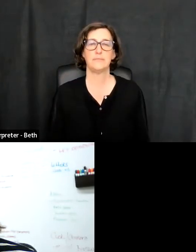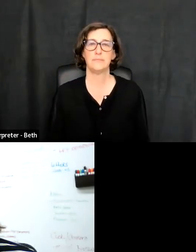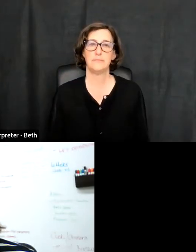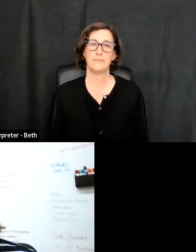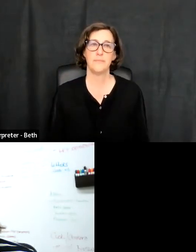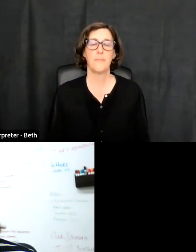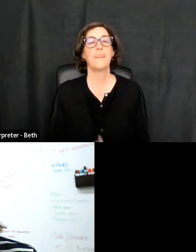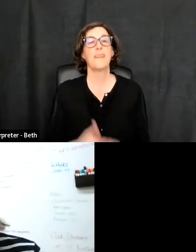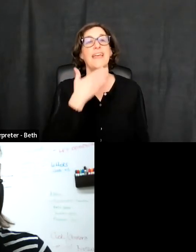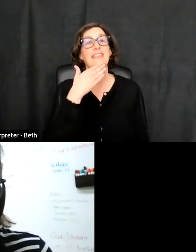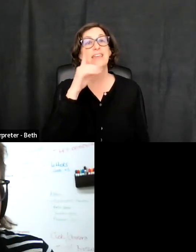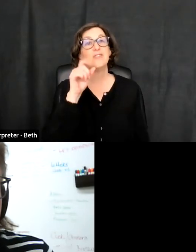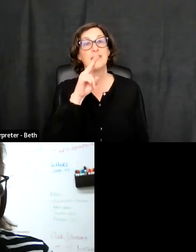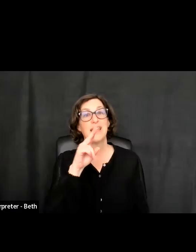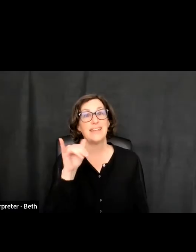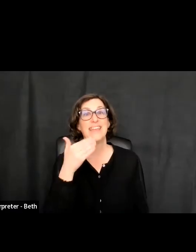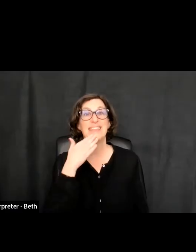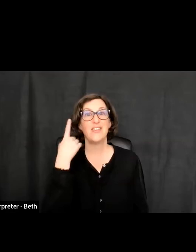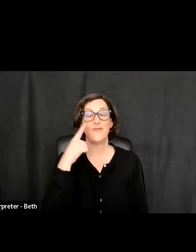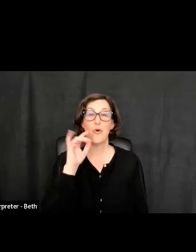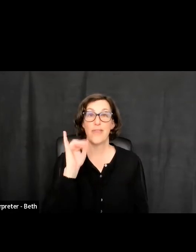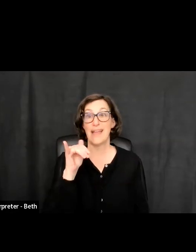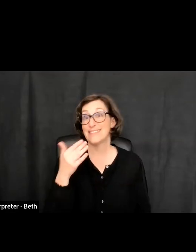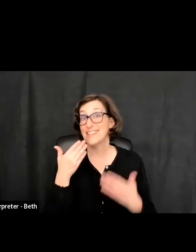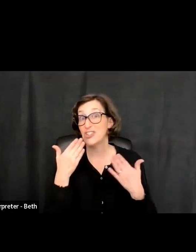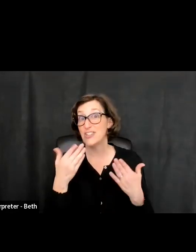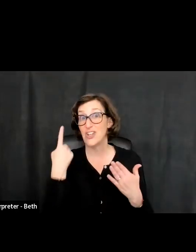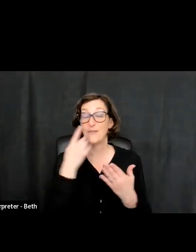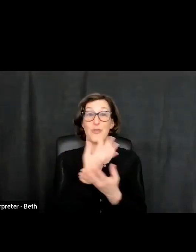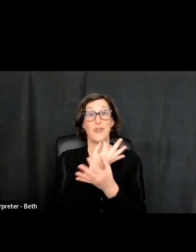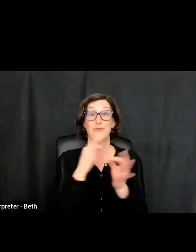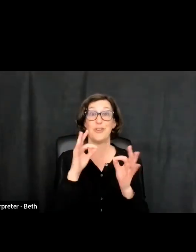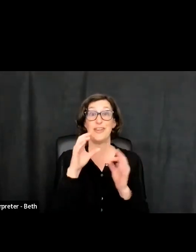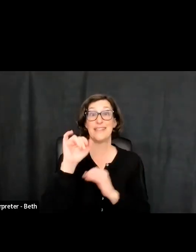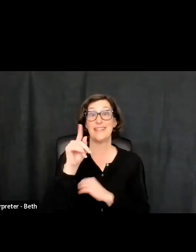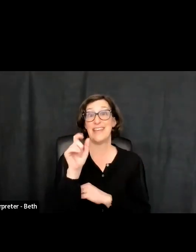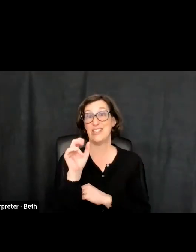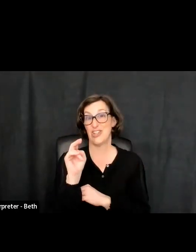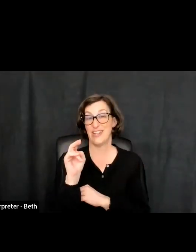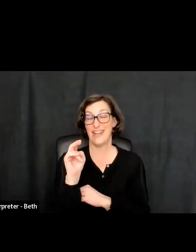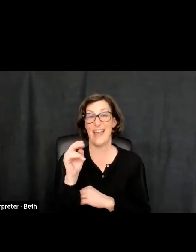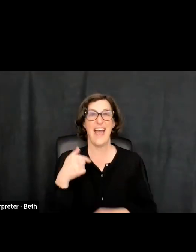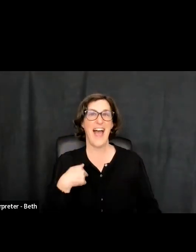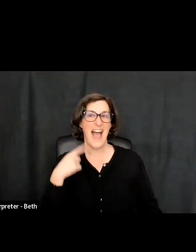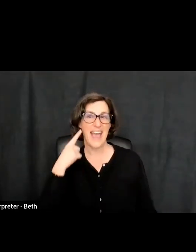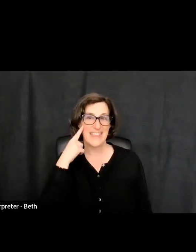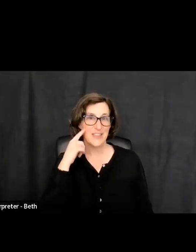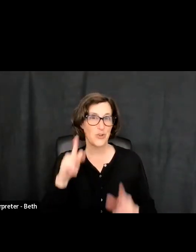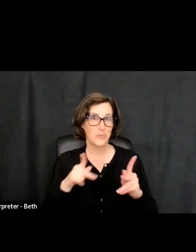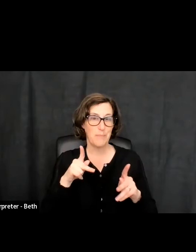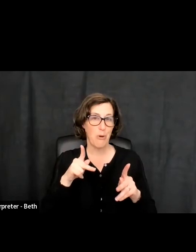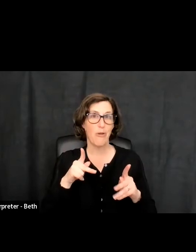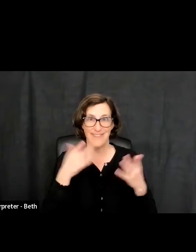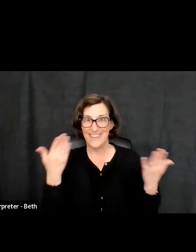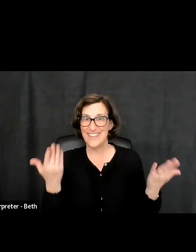Thanks, Danie. Thanks for those little hacks and also for the freebie citation. I have a feeling that there are people on the line who